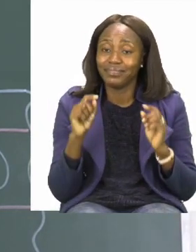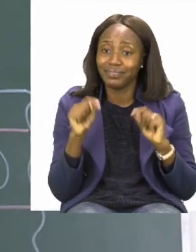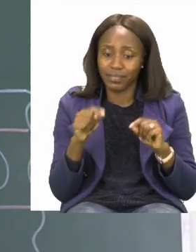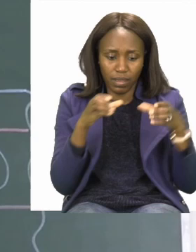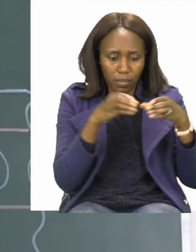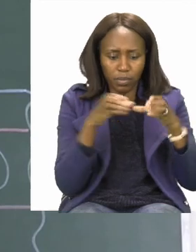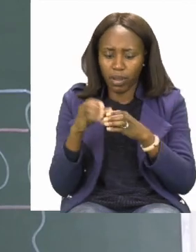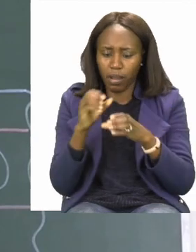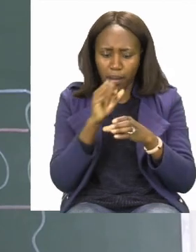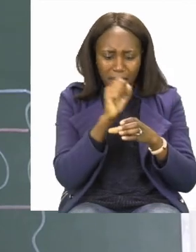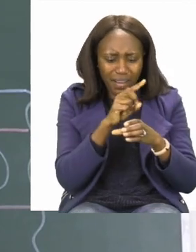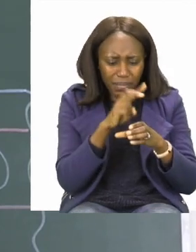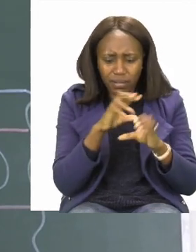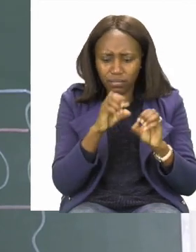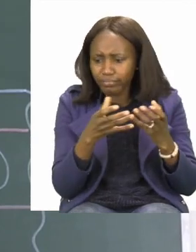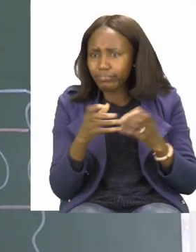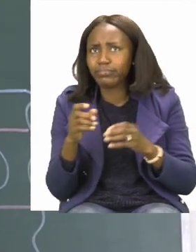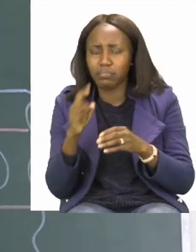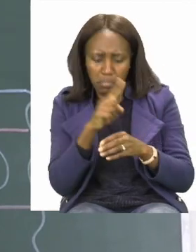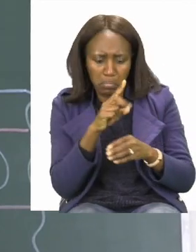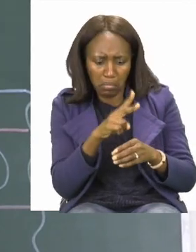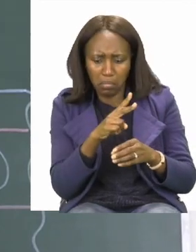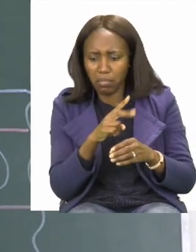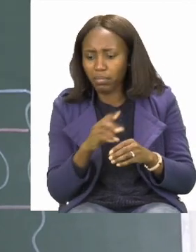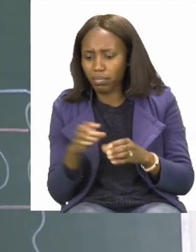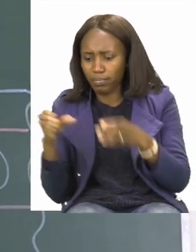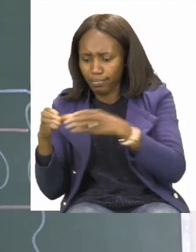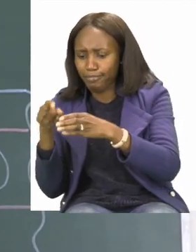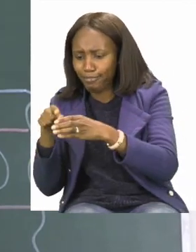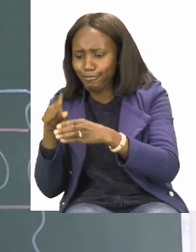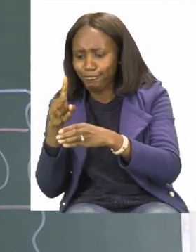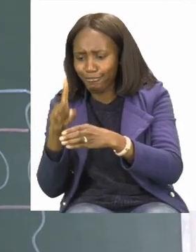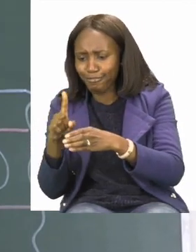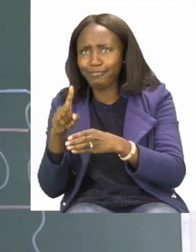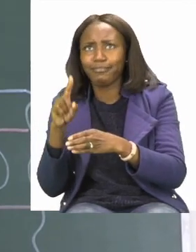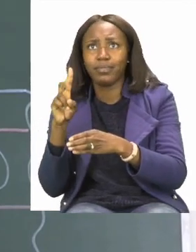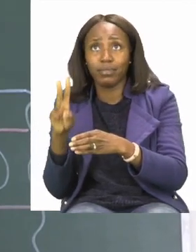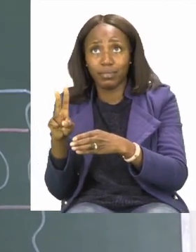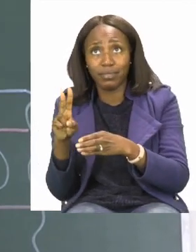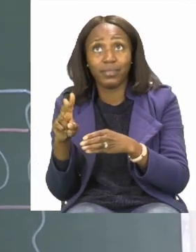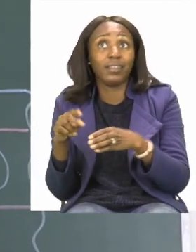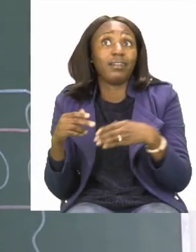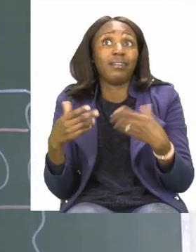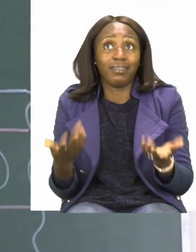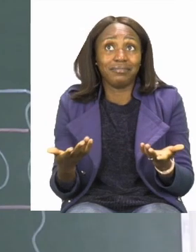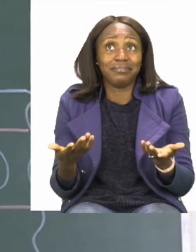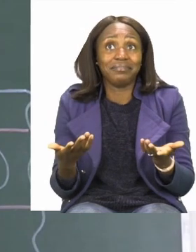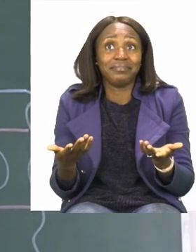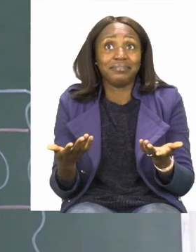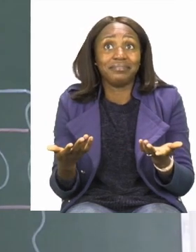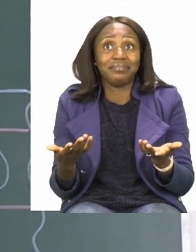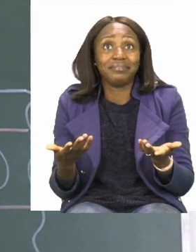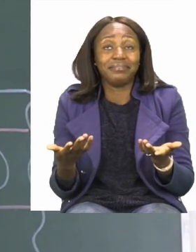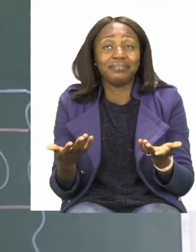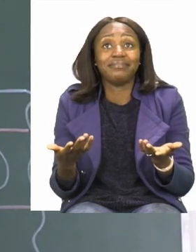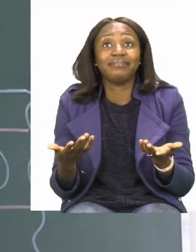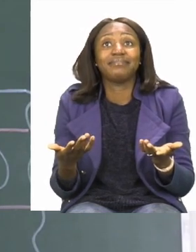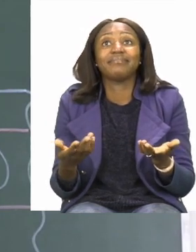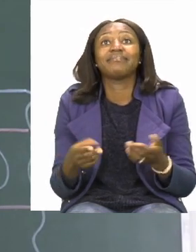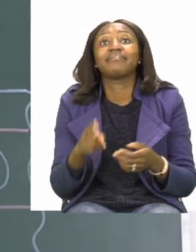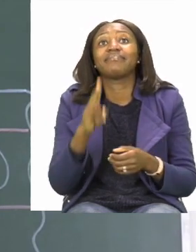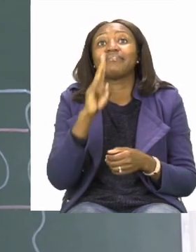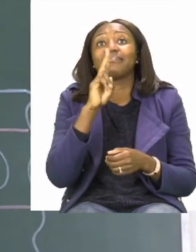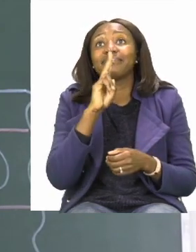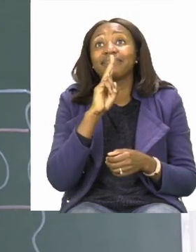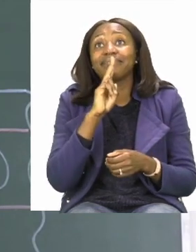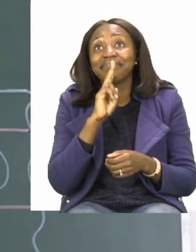each set. 1, 2, 1, 2. So that means that if